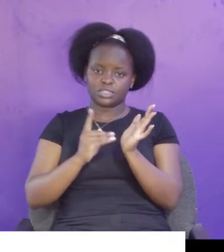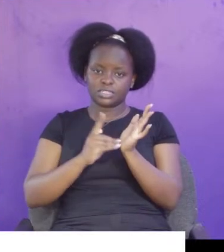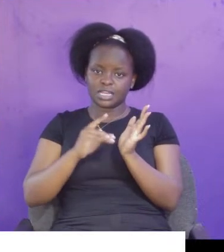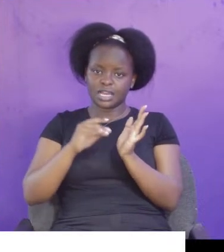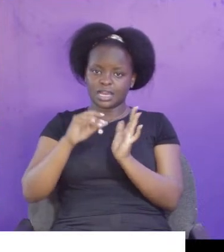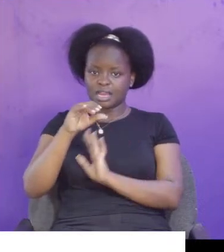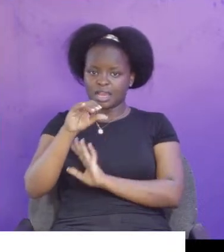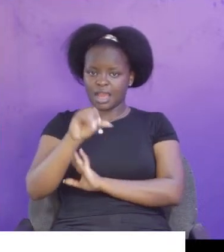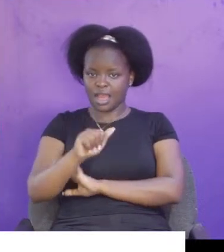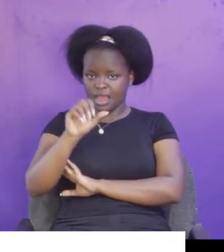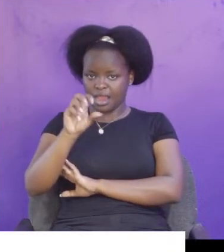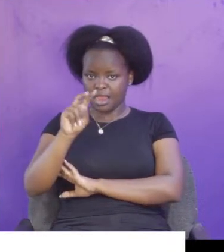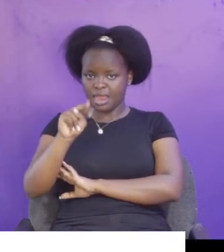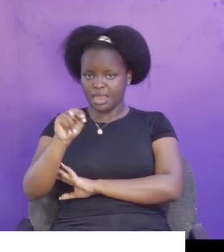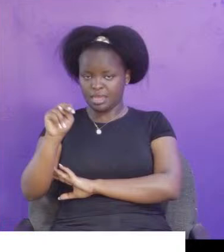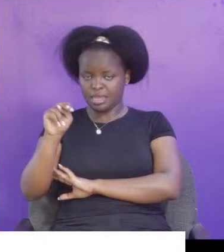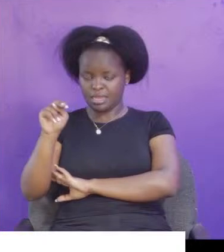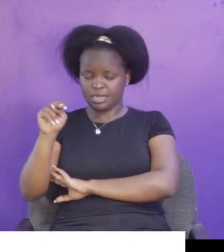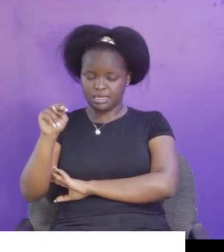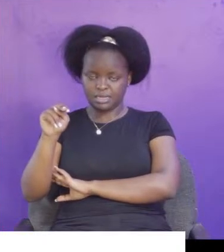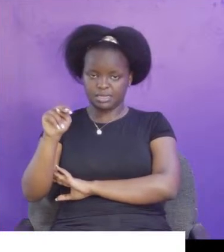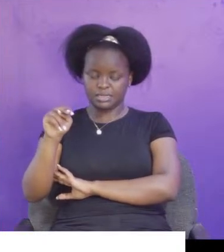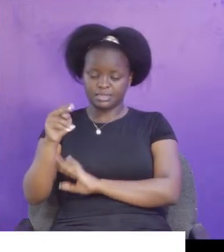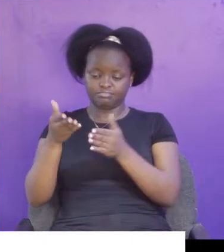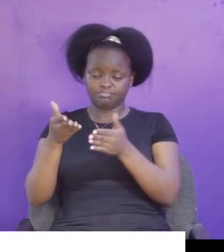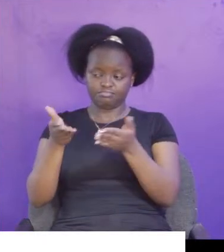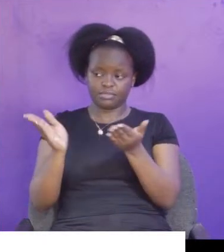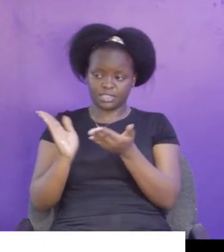here. And